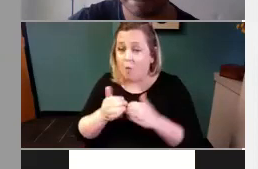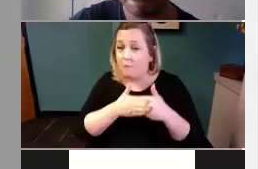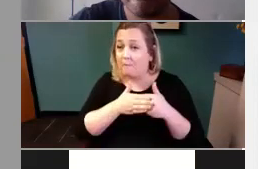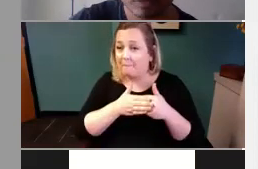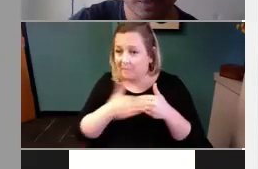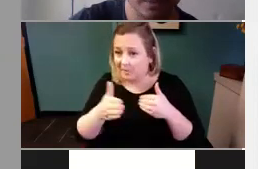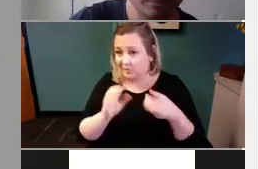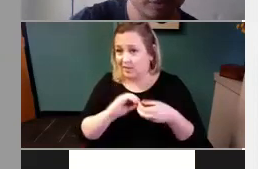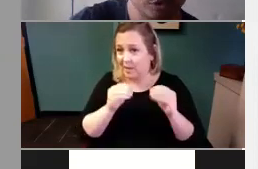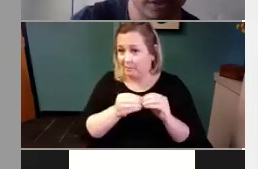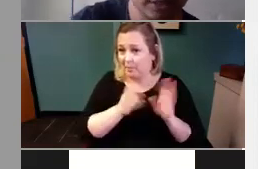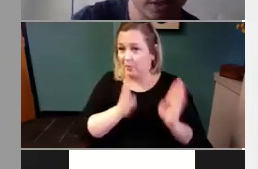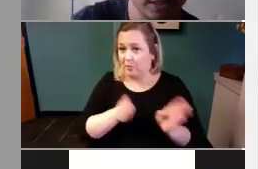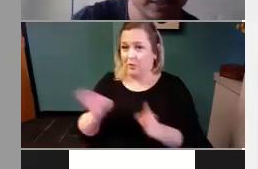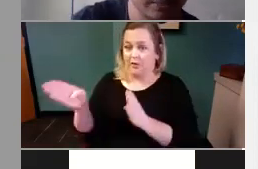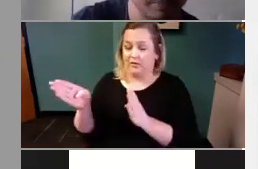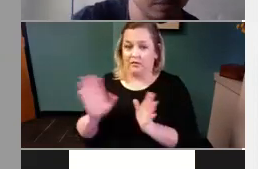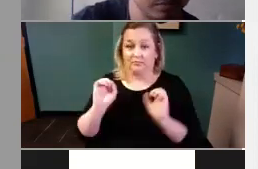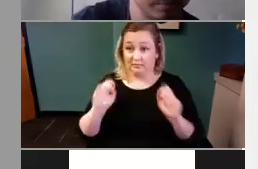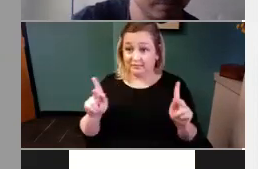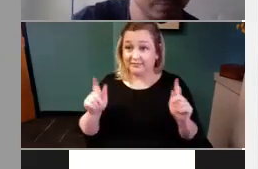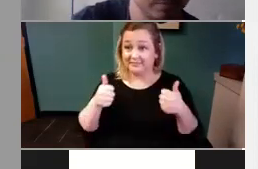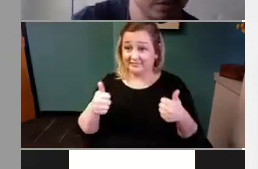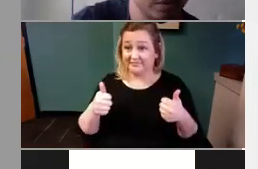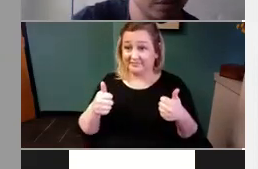tree, right? So let's look at an example